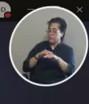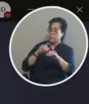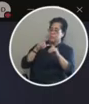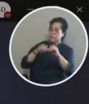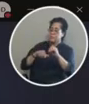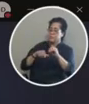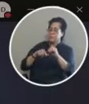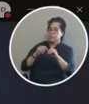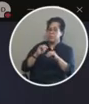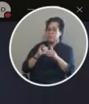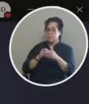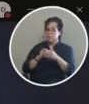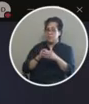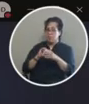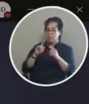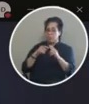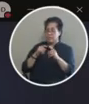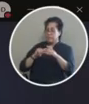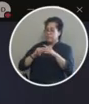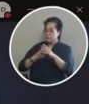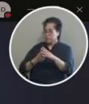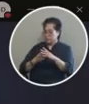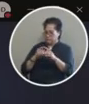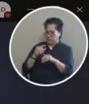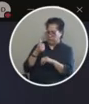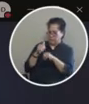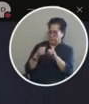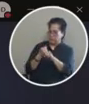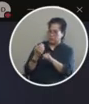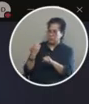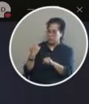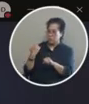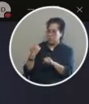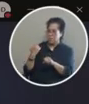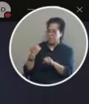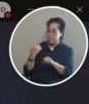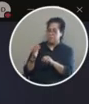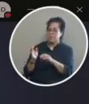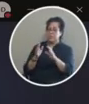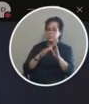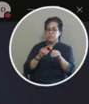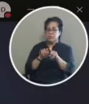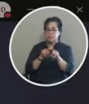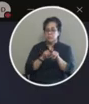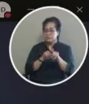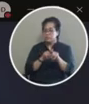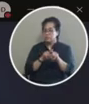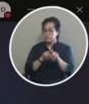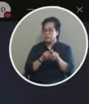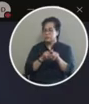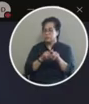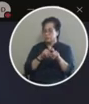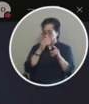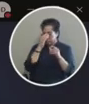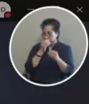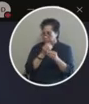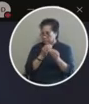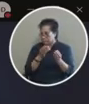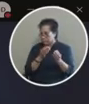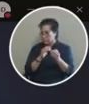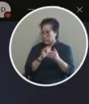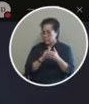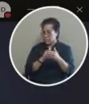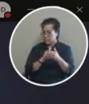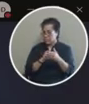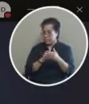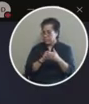this before it all started over 10 years ago. The other thing that I would like to bring into consideration is